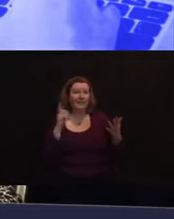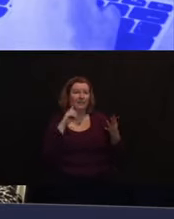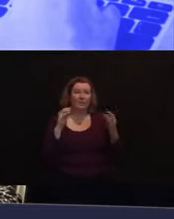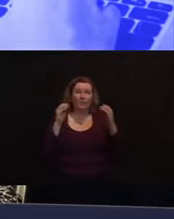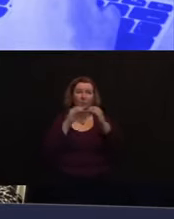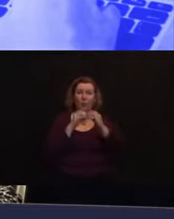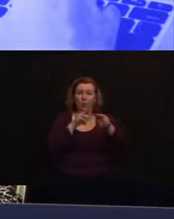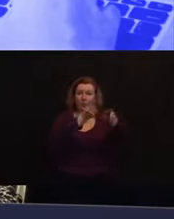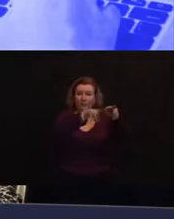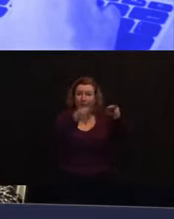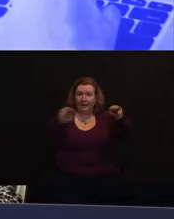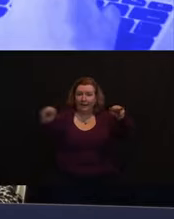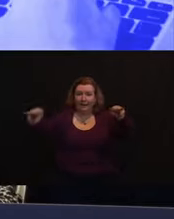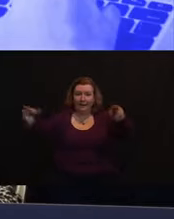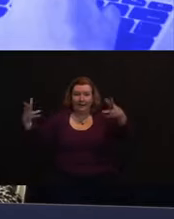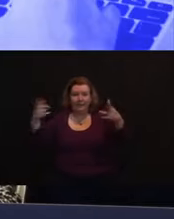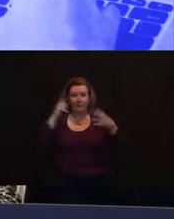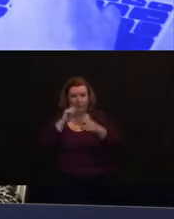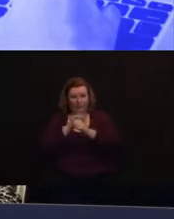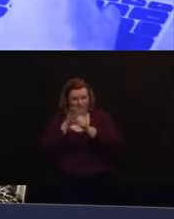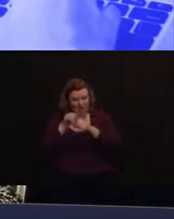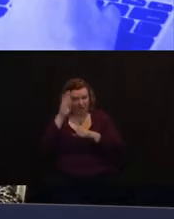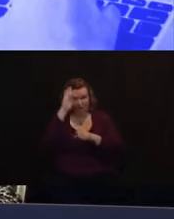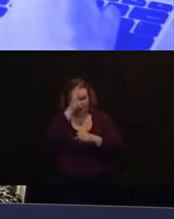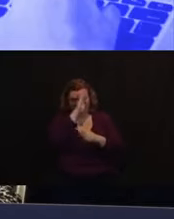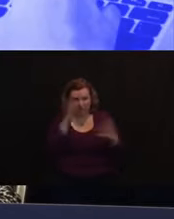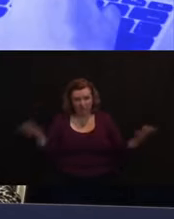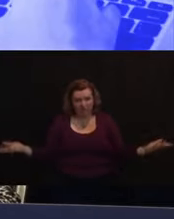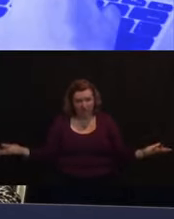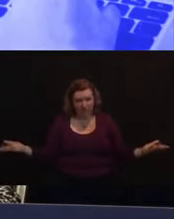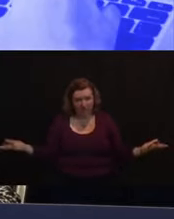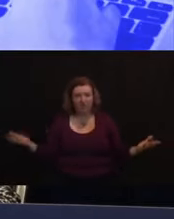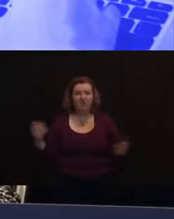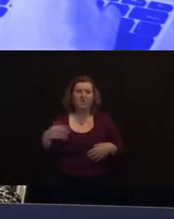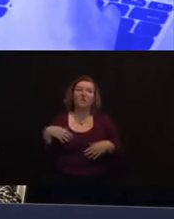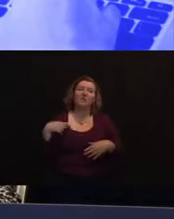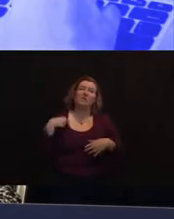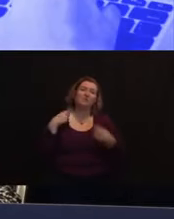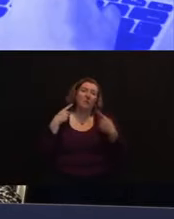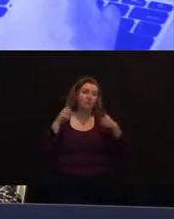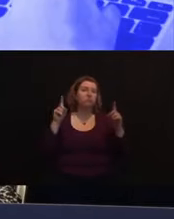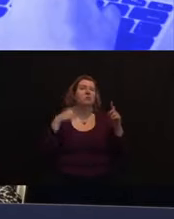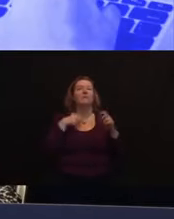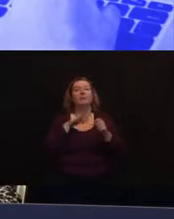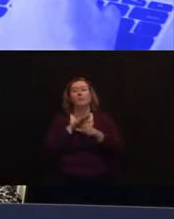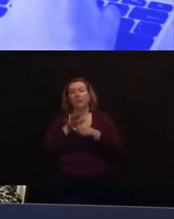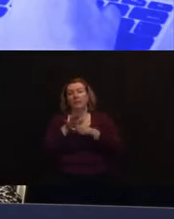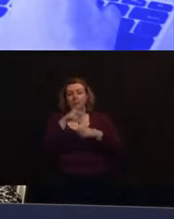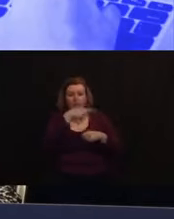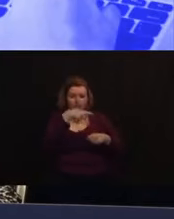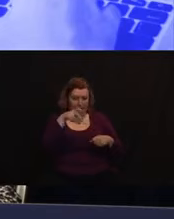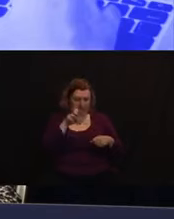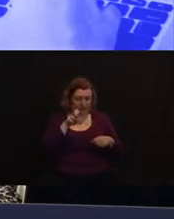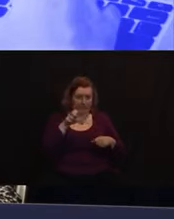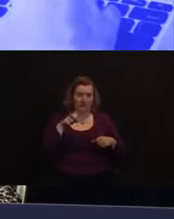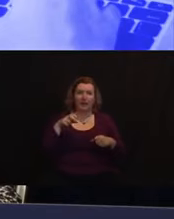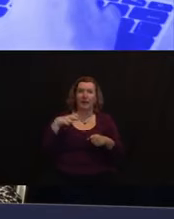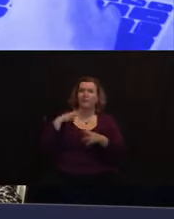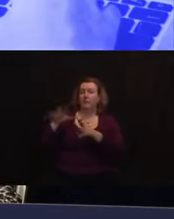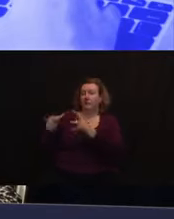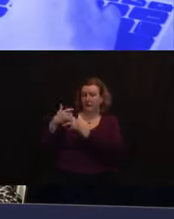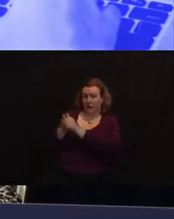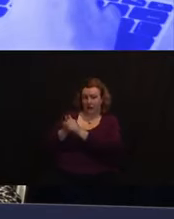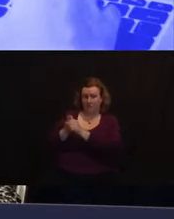critical COVID patients. Well, now we have adequate PPE. We have operational stockpiles, and we have a